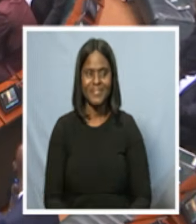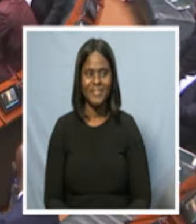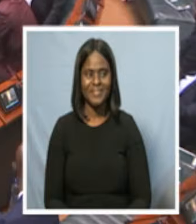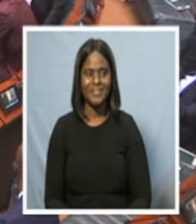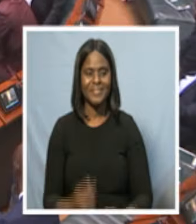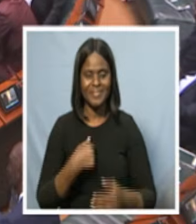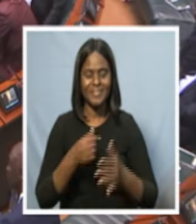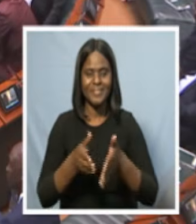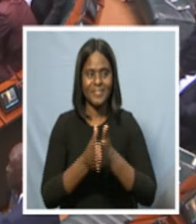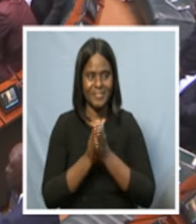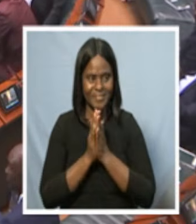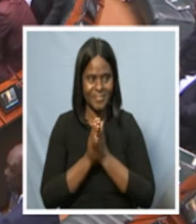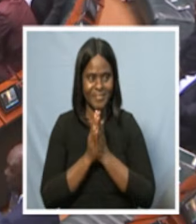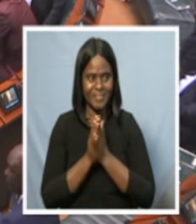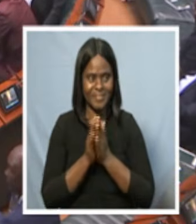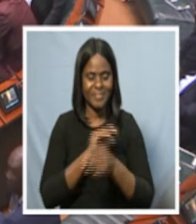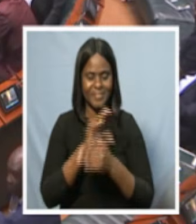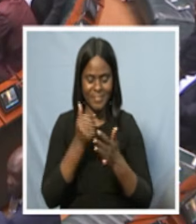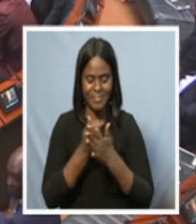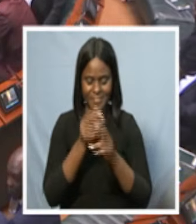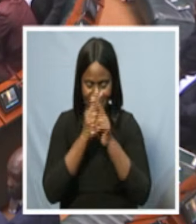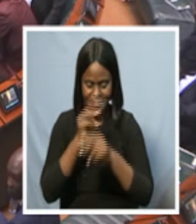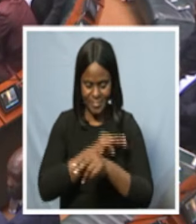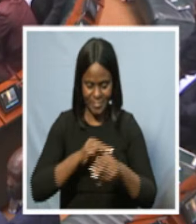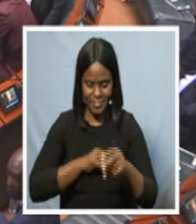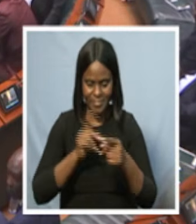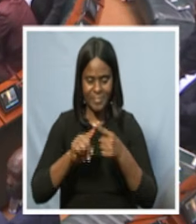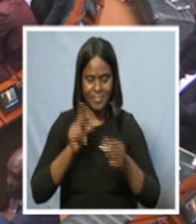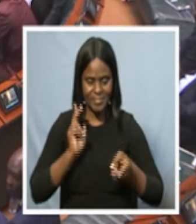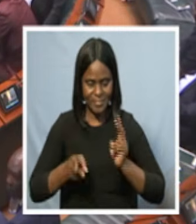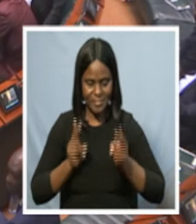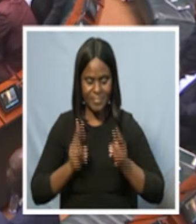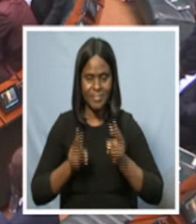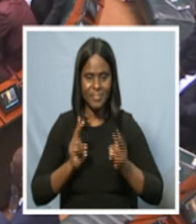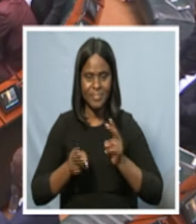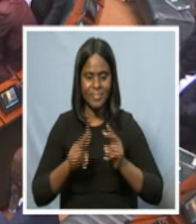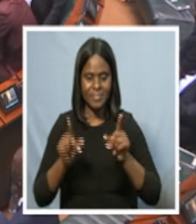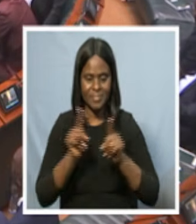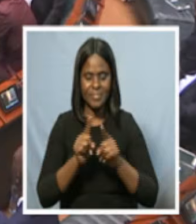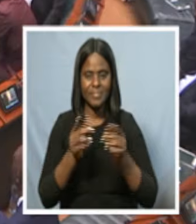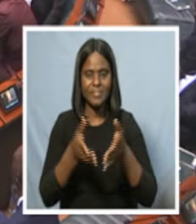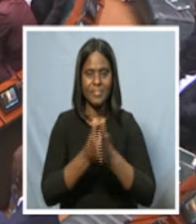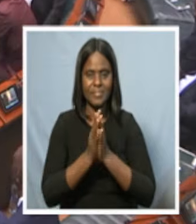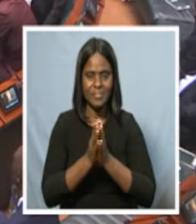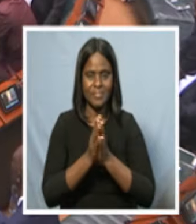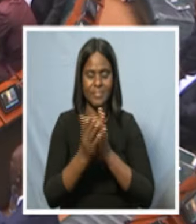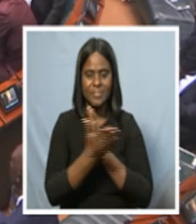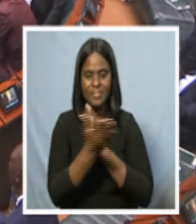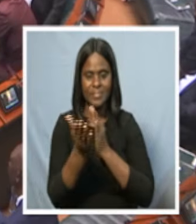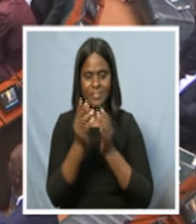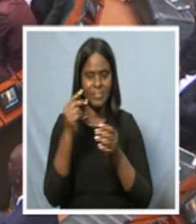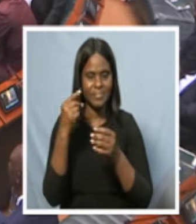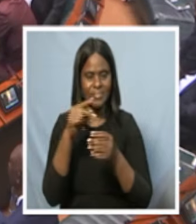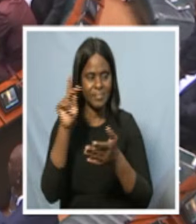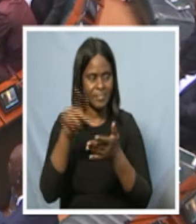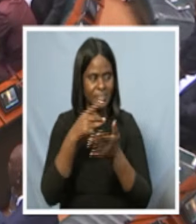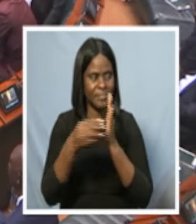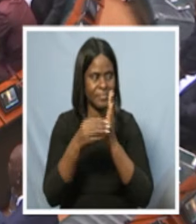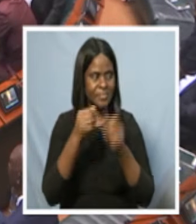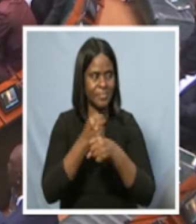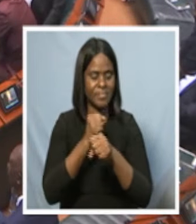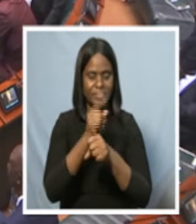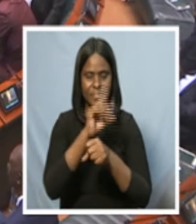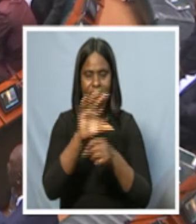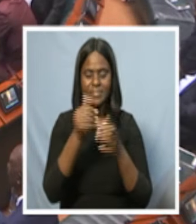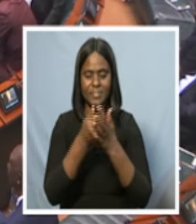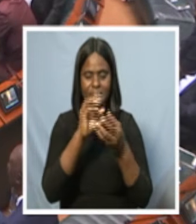I urge all honorable members to be punctual and request the party whips to ensure that